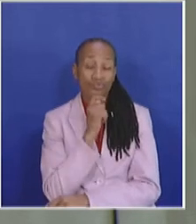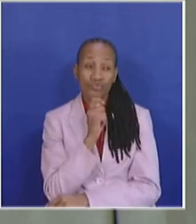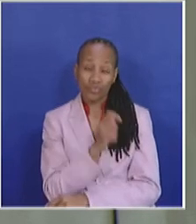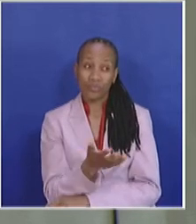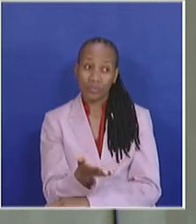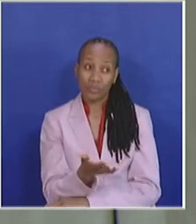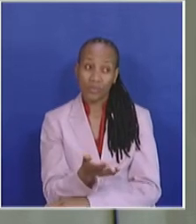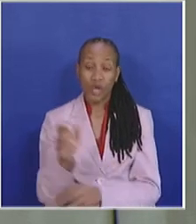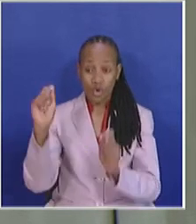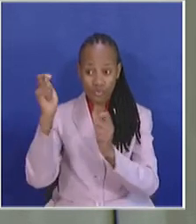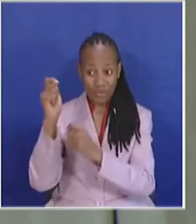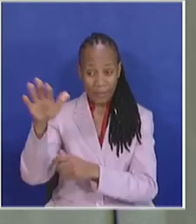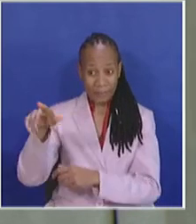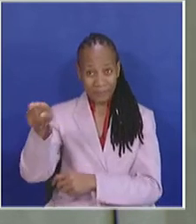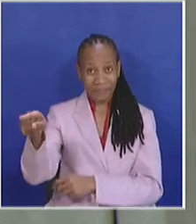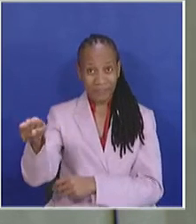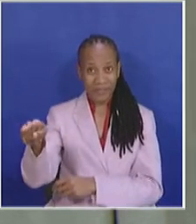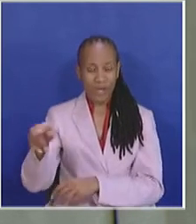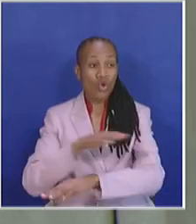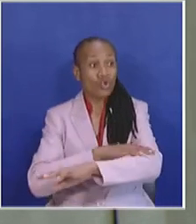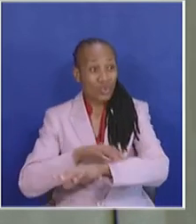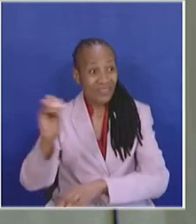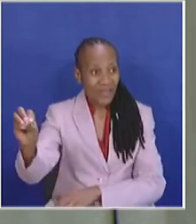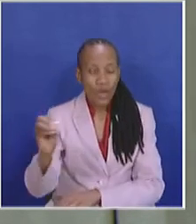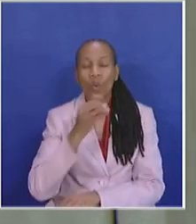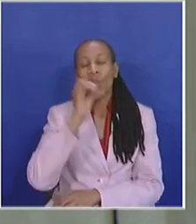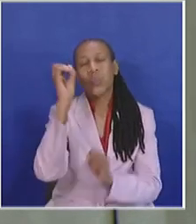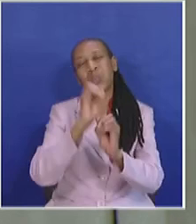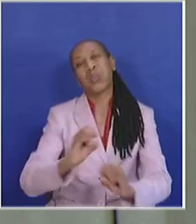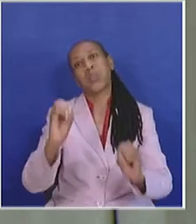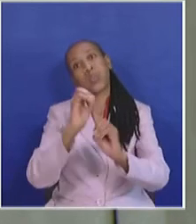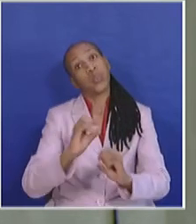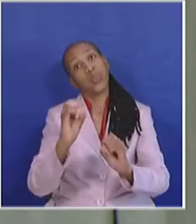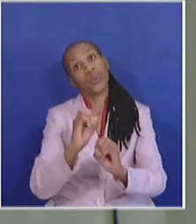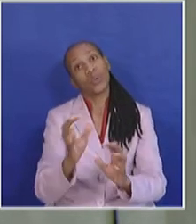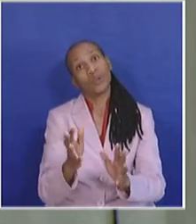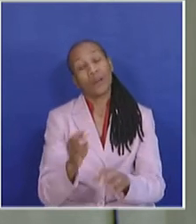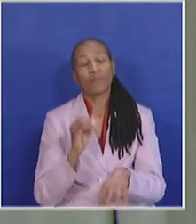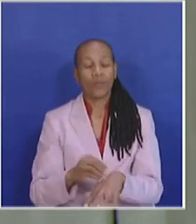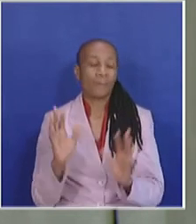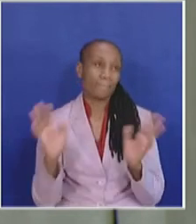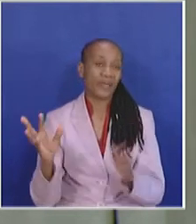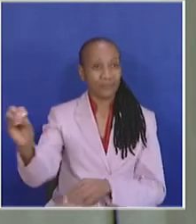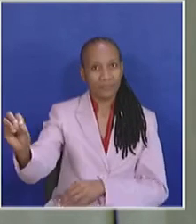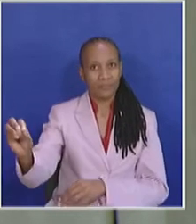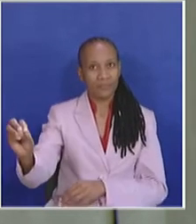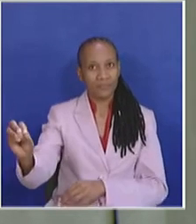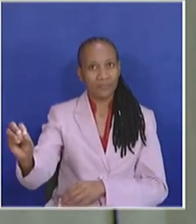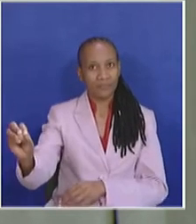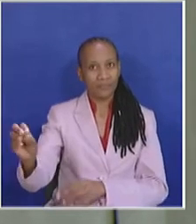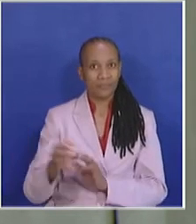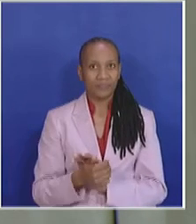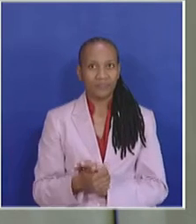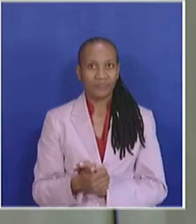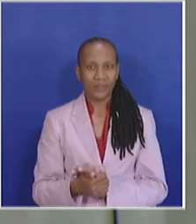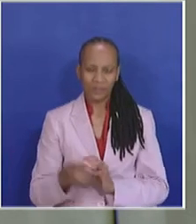Phezilalini akho ndlela tu. You got a high rate of poverty. Sinengxaki. That is why we say as a UDM,